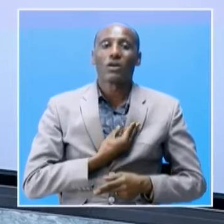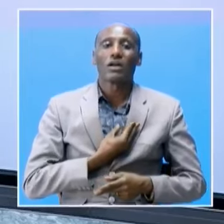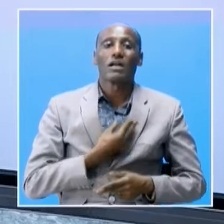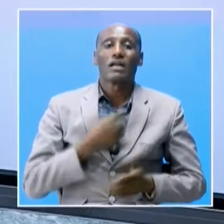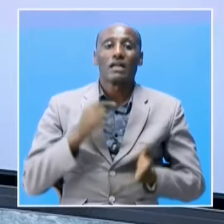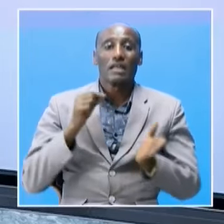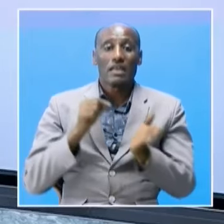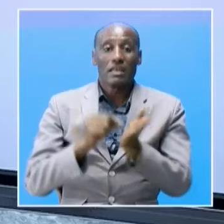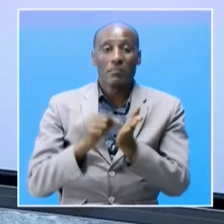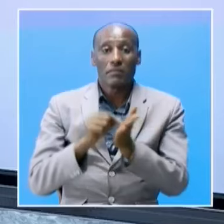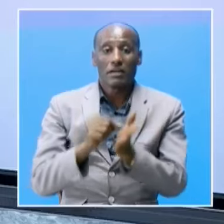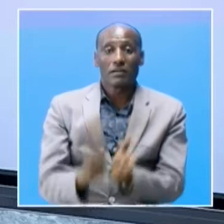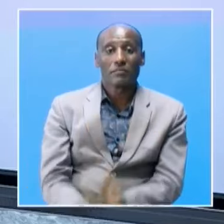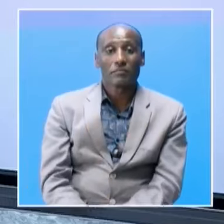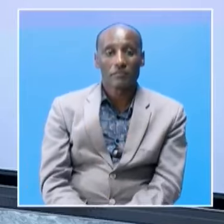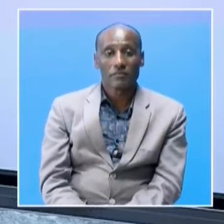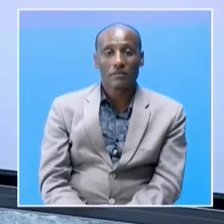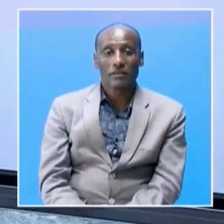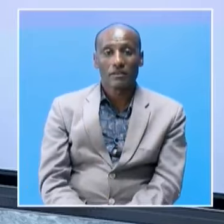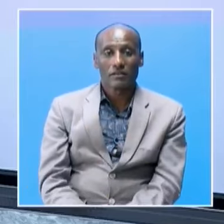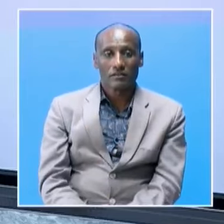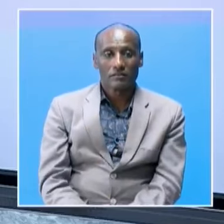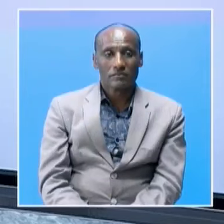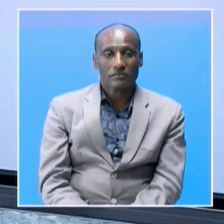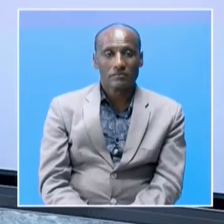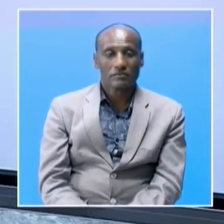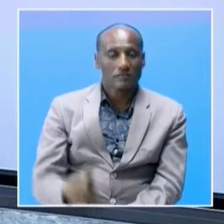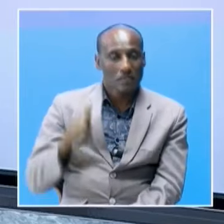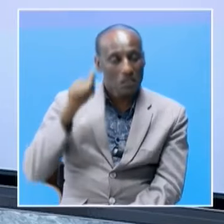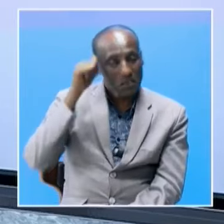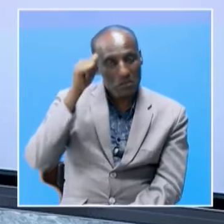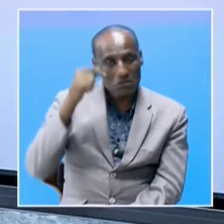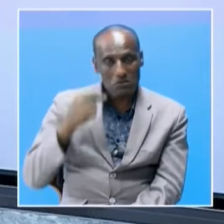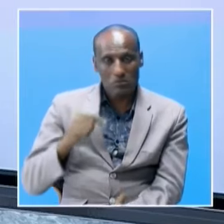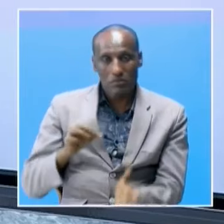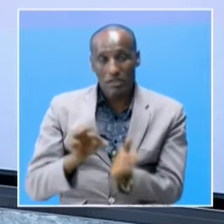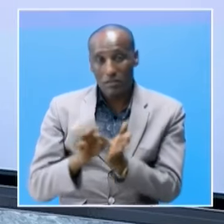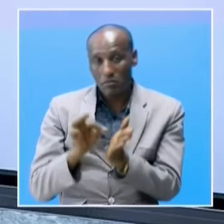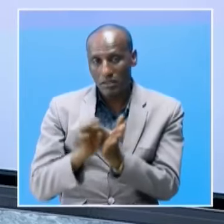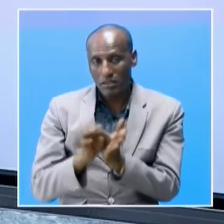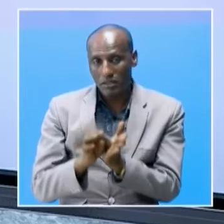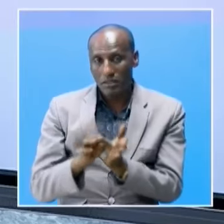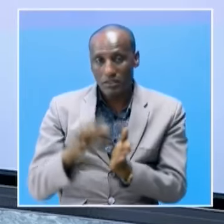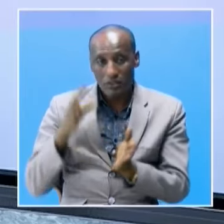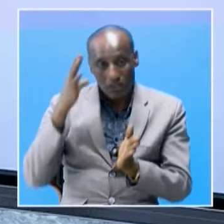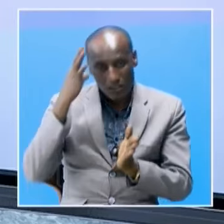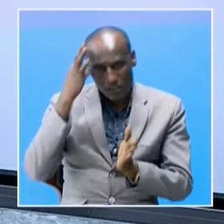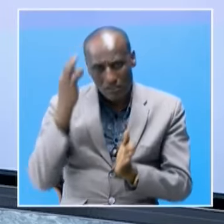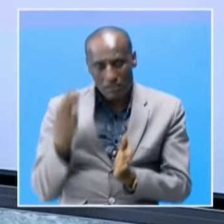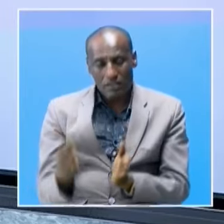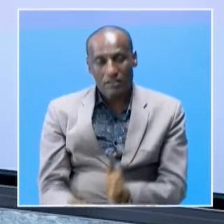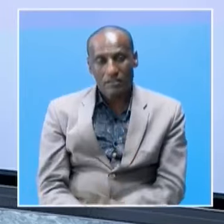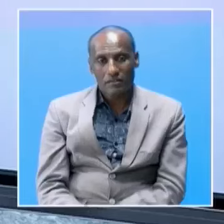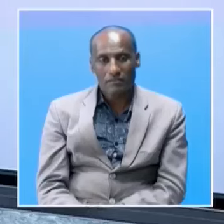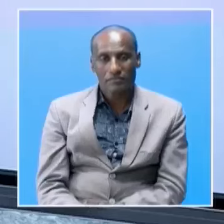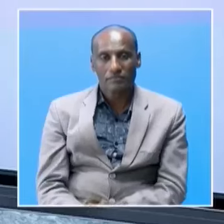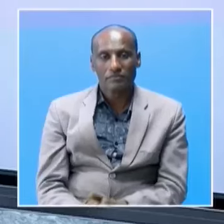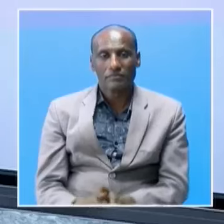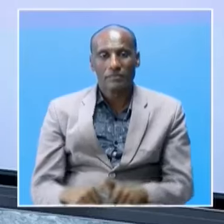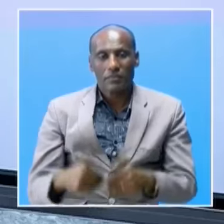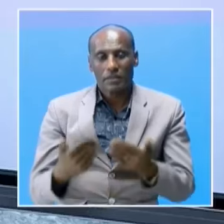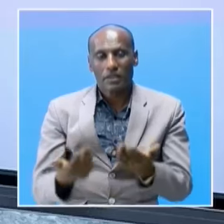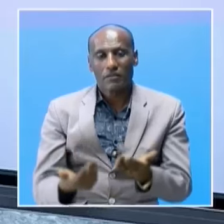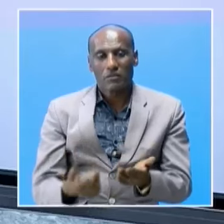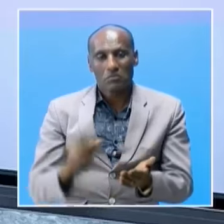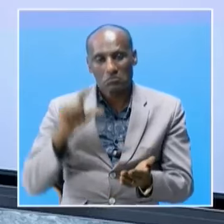them they, that they have his or their number? That's up to you to decide. Let me give you a few